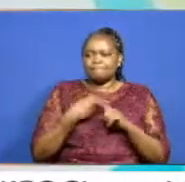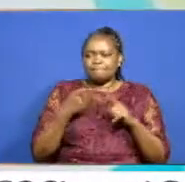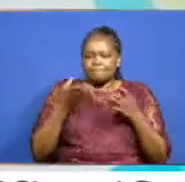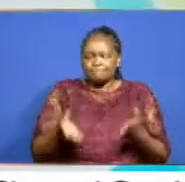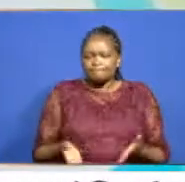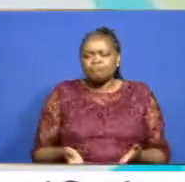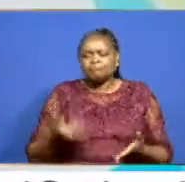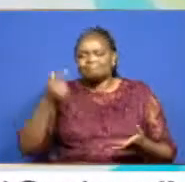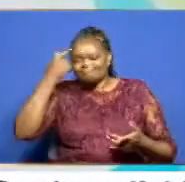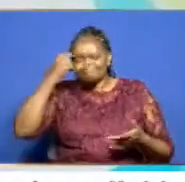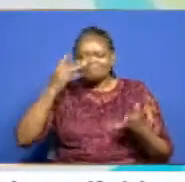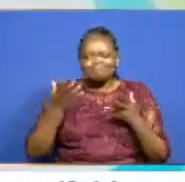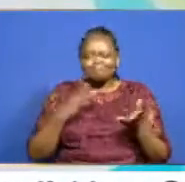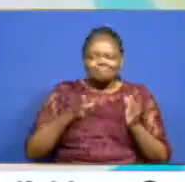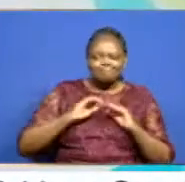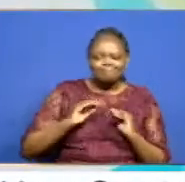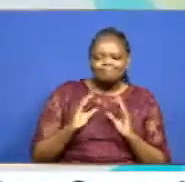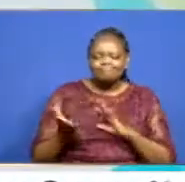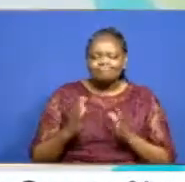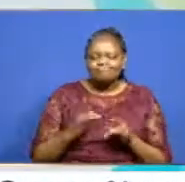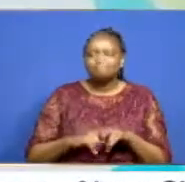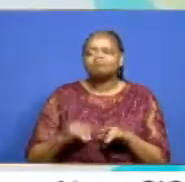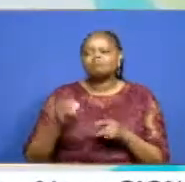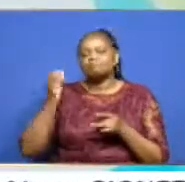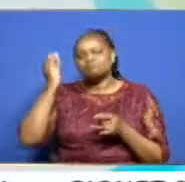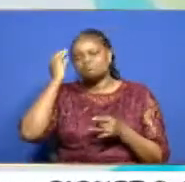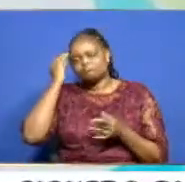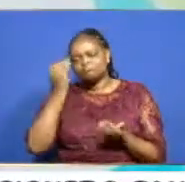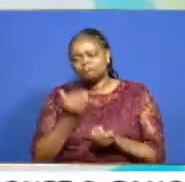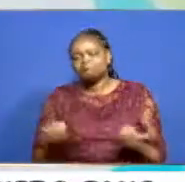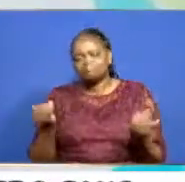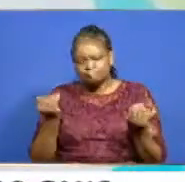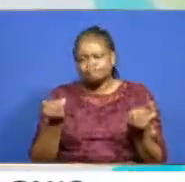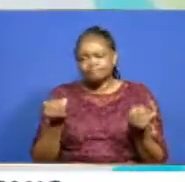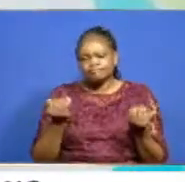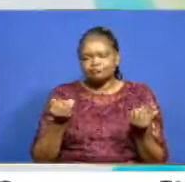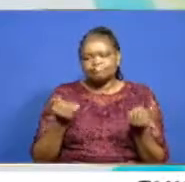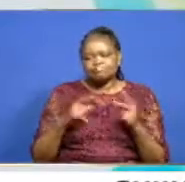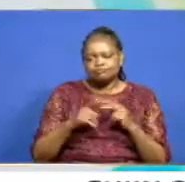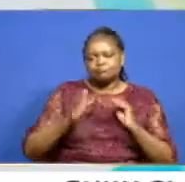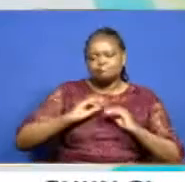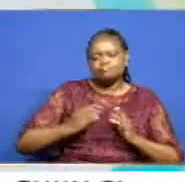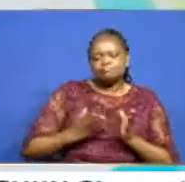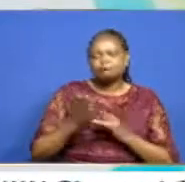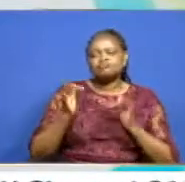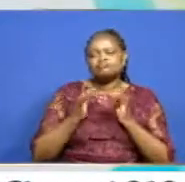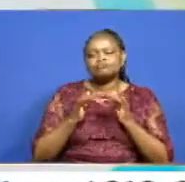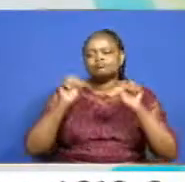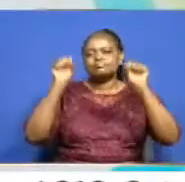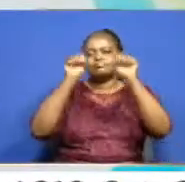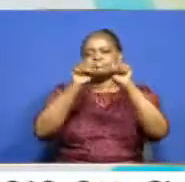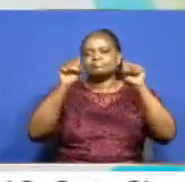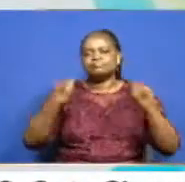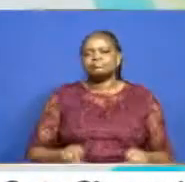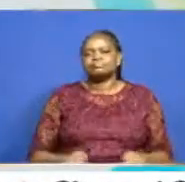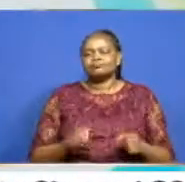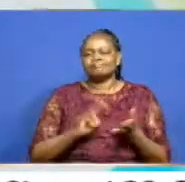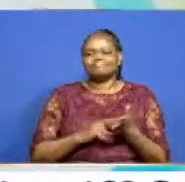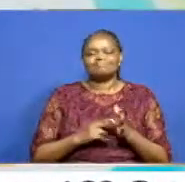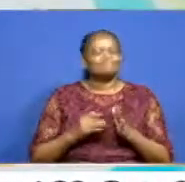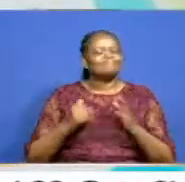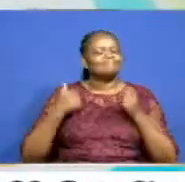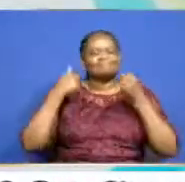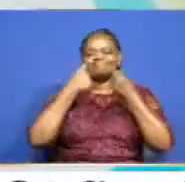at ways and means through which we can be able to reach out to our learners through the digital systems. So it has been a big